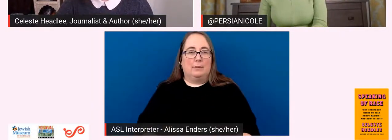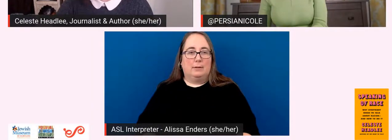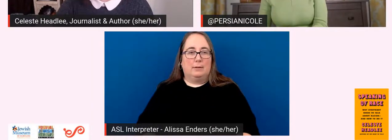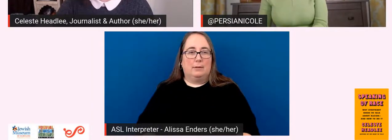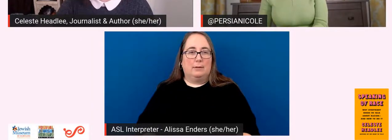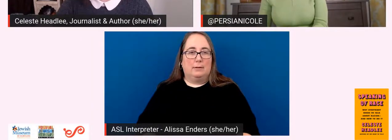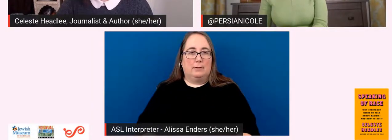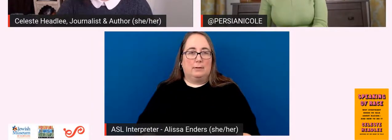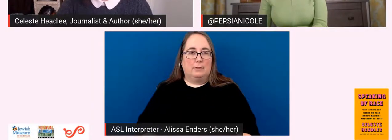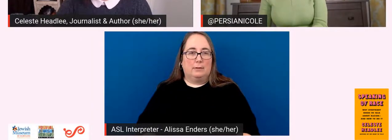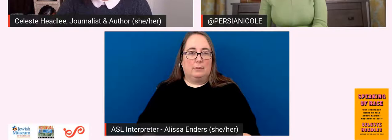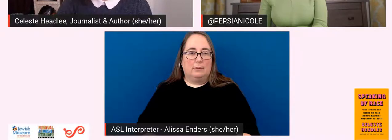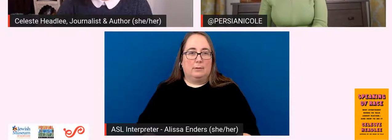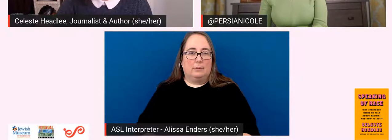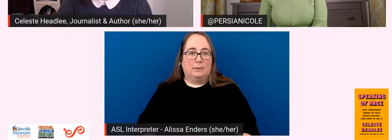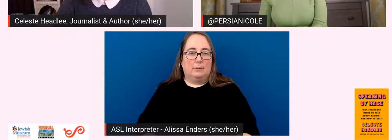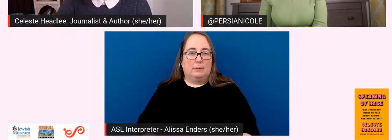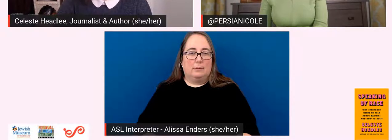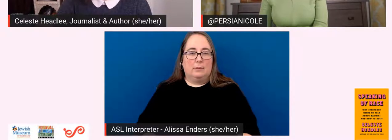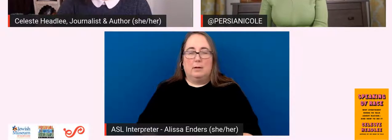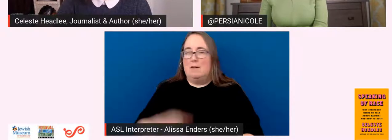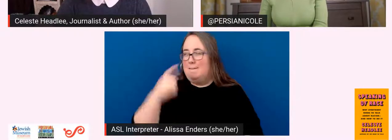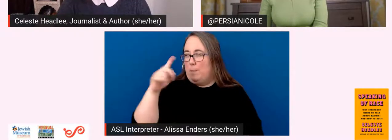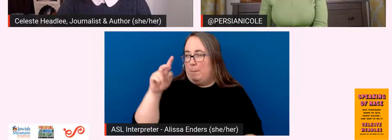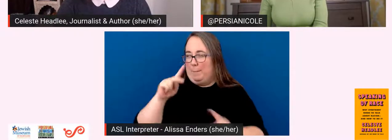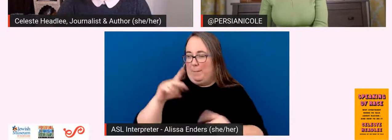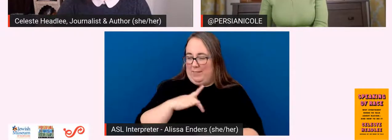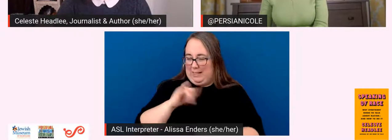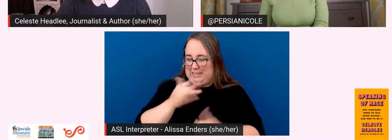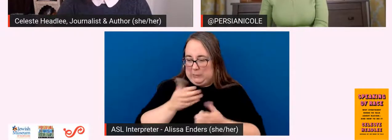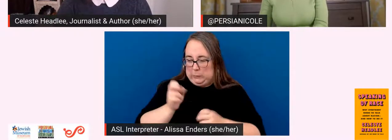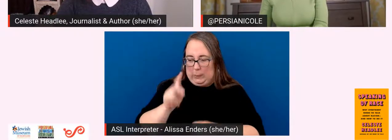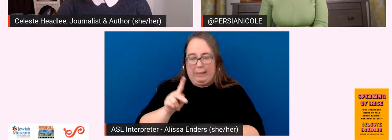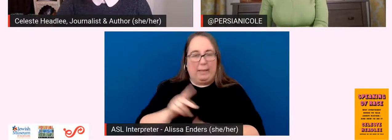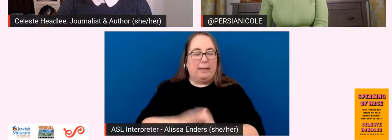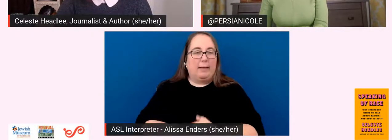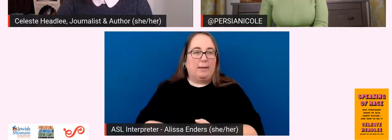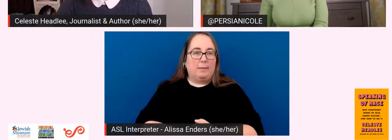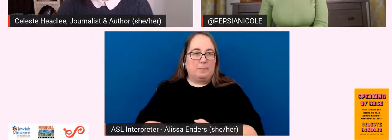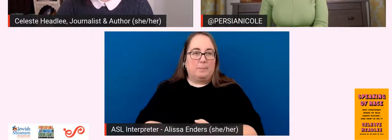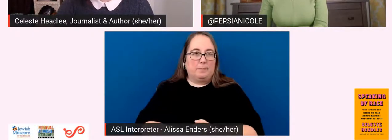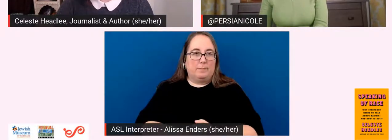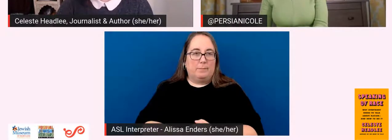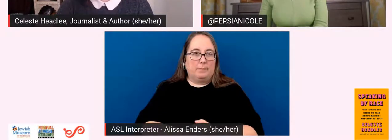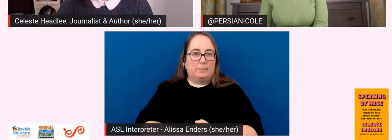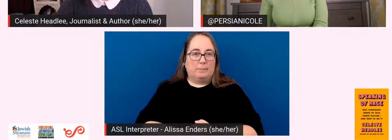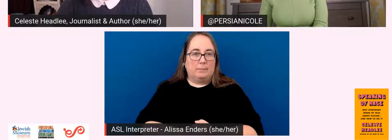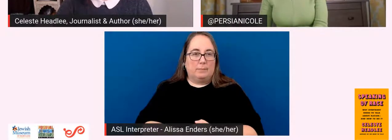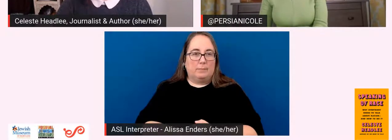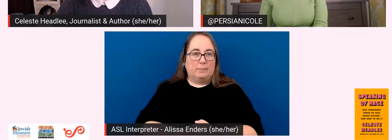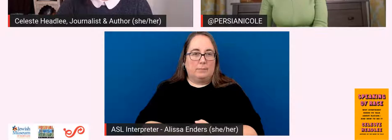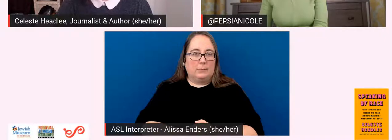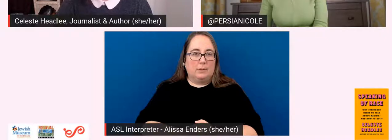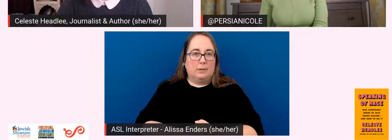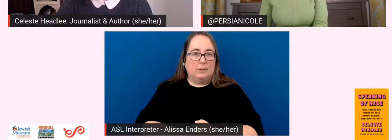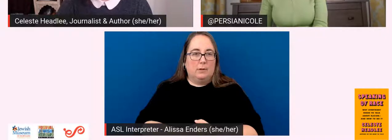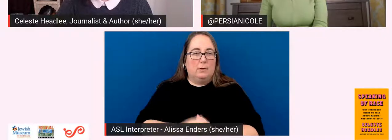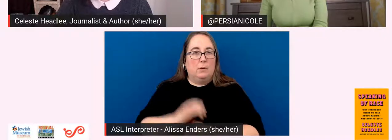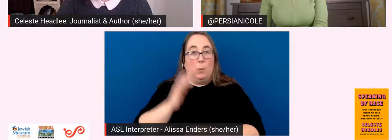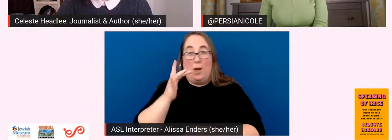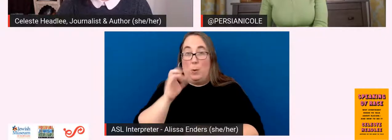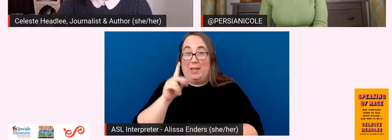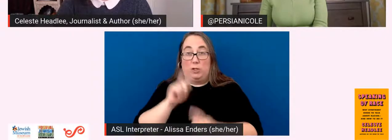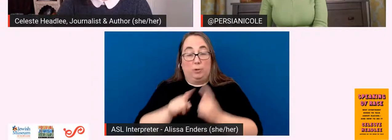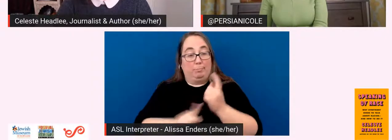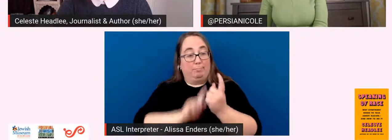It's eventually it occurred to me, like, why do people feel like that's okay? Mm-hmm. You know, why is it okay to meet someone for the very